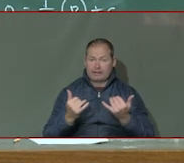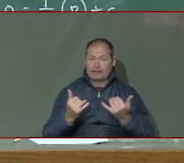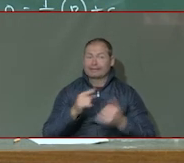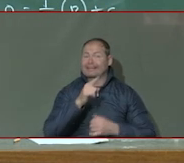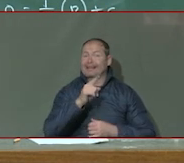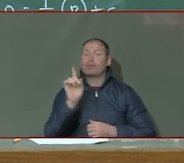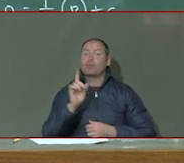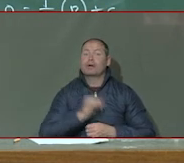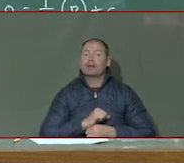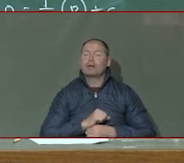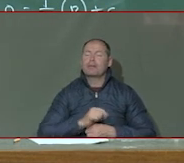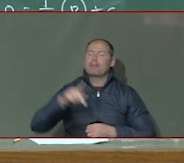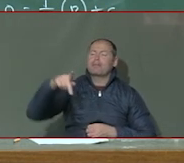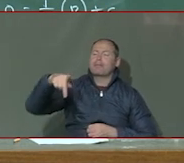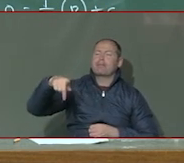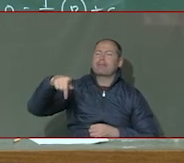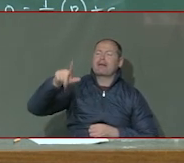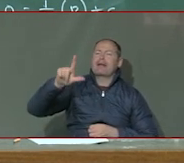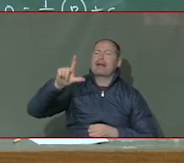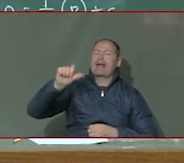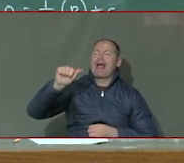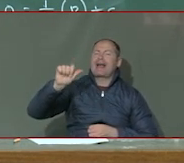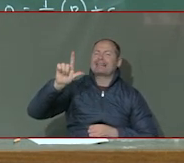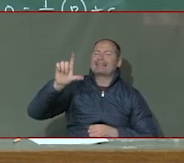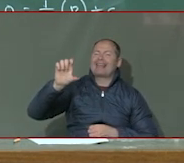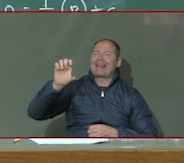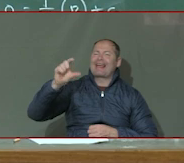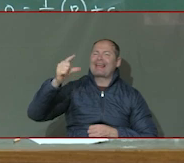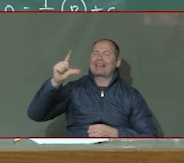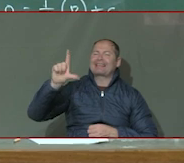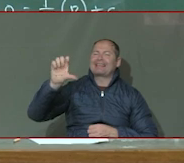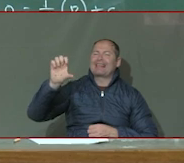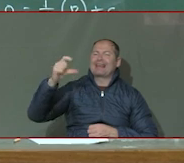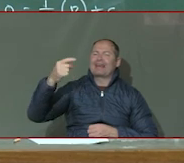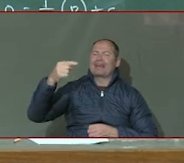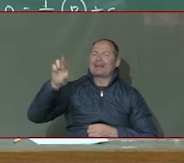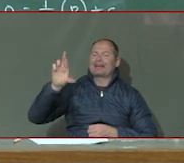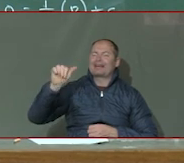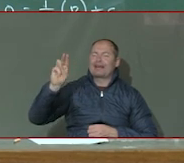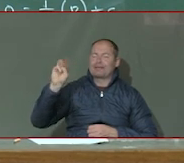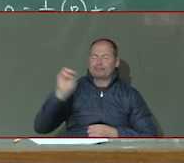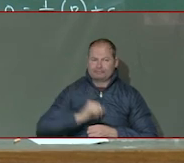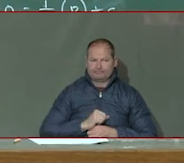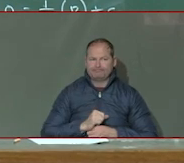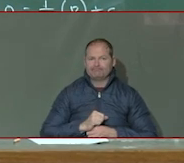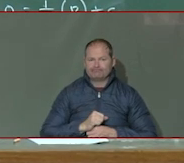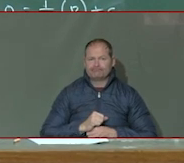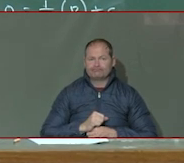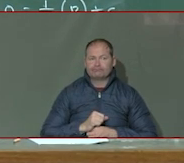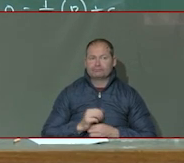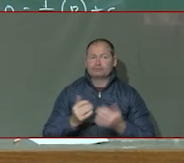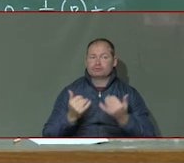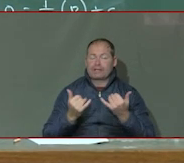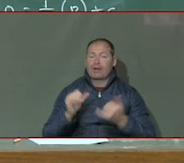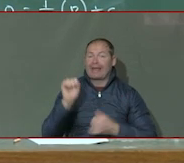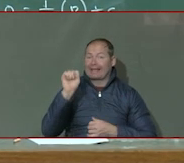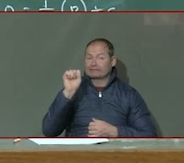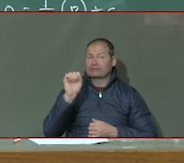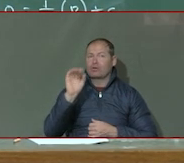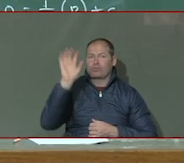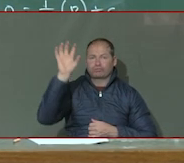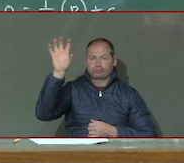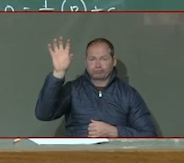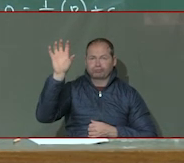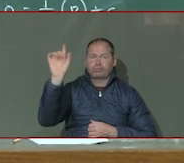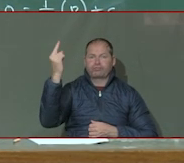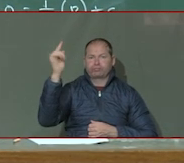they want A, C, E, S. S is a point somewhere there in the first quadrant. They want